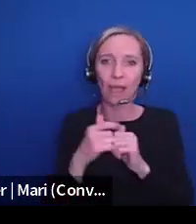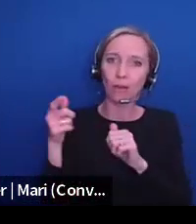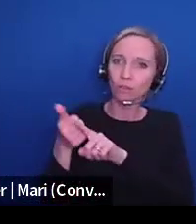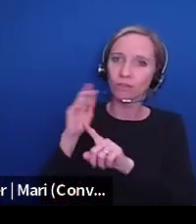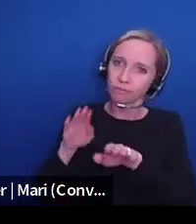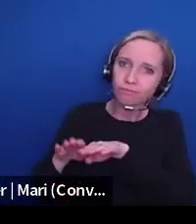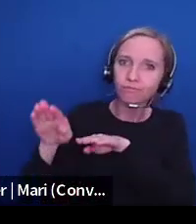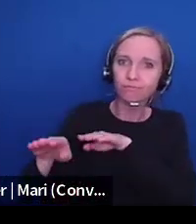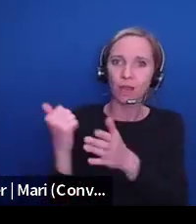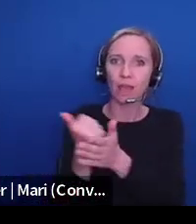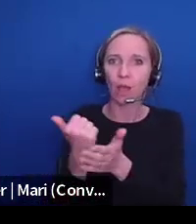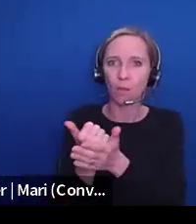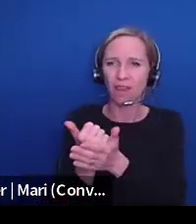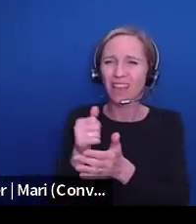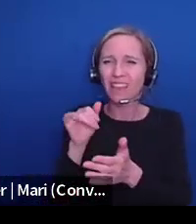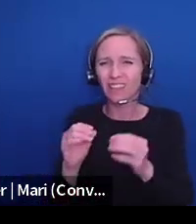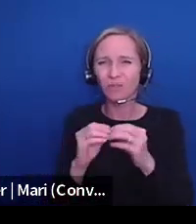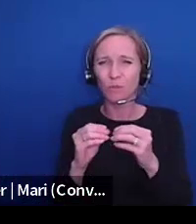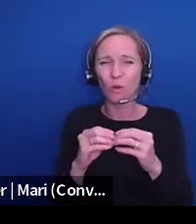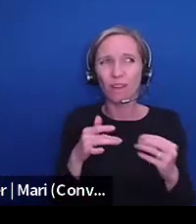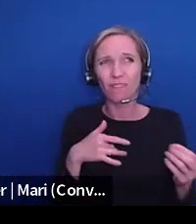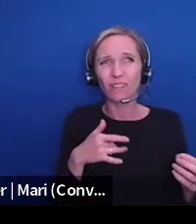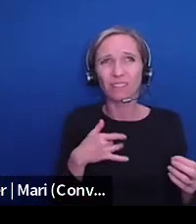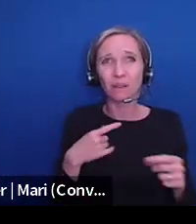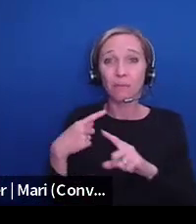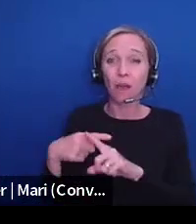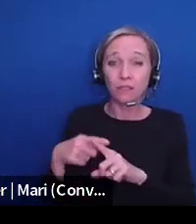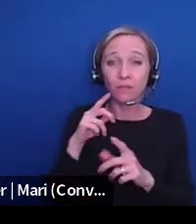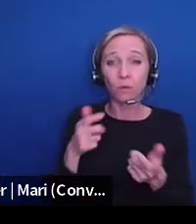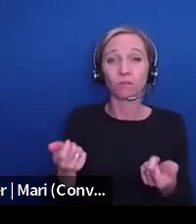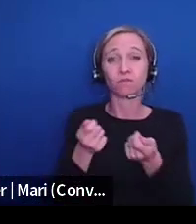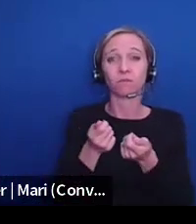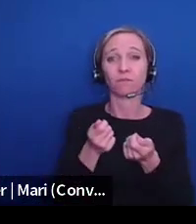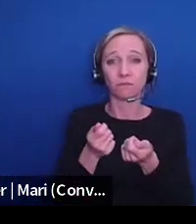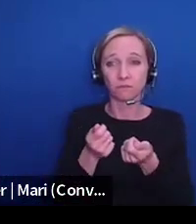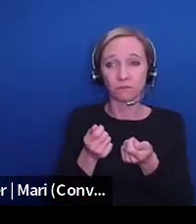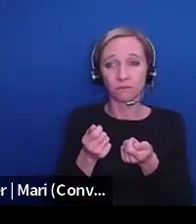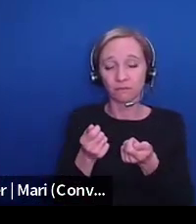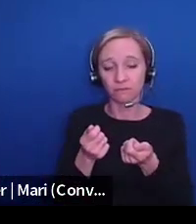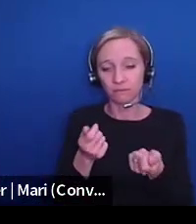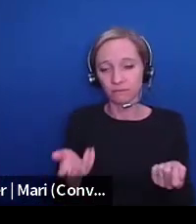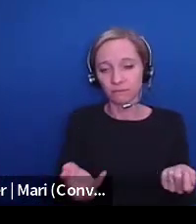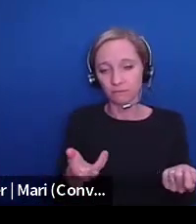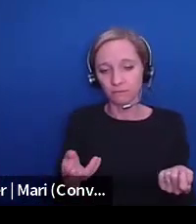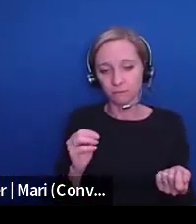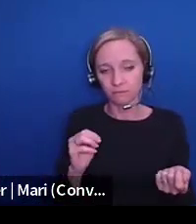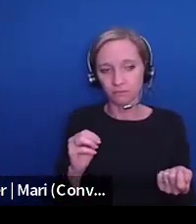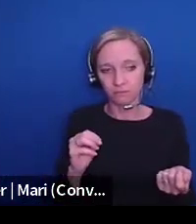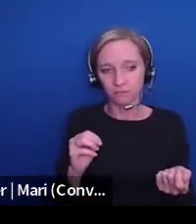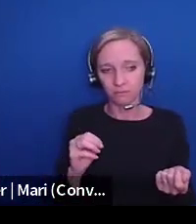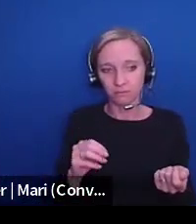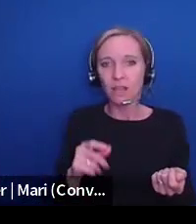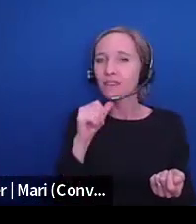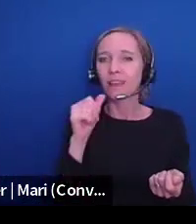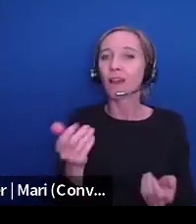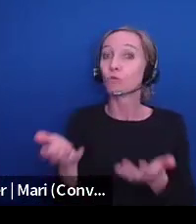help. That is much more positive, and I think it will also raise a lot fewer flags